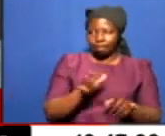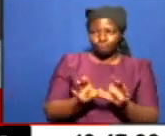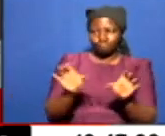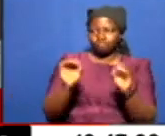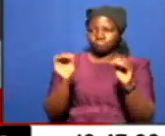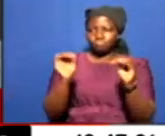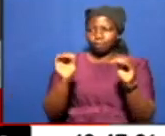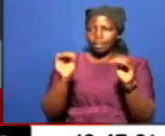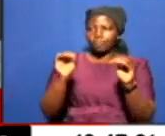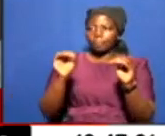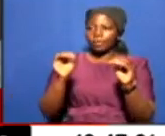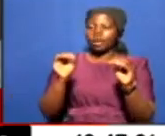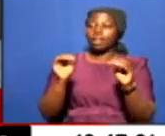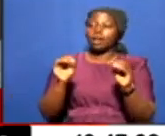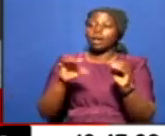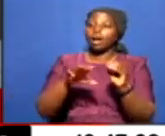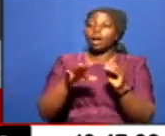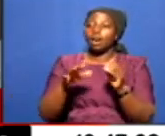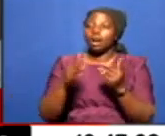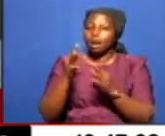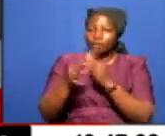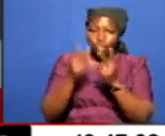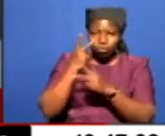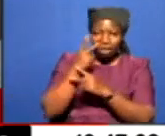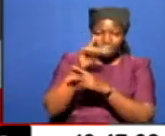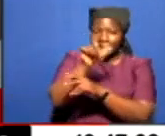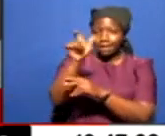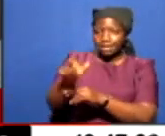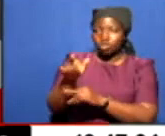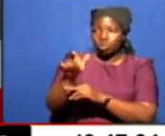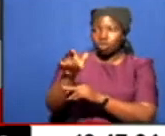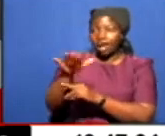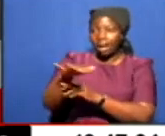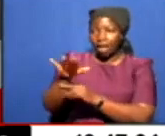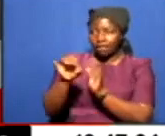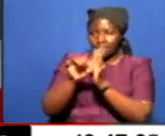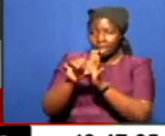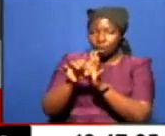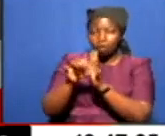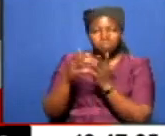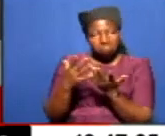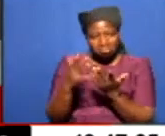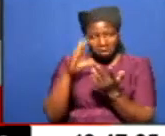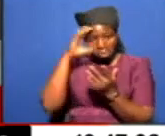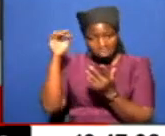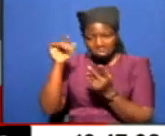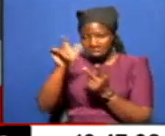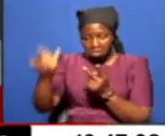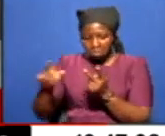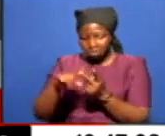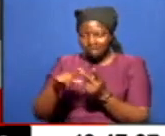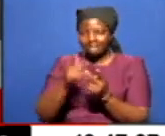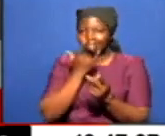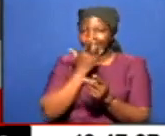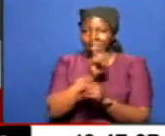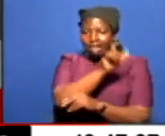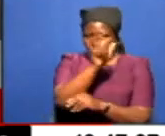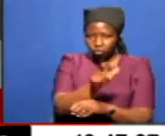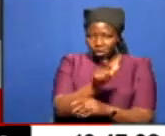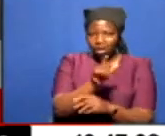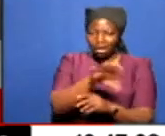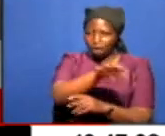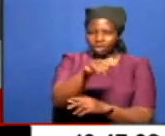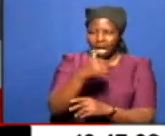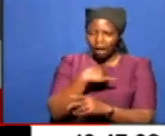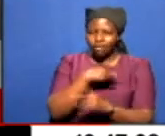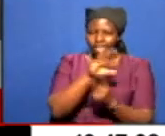of counties, and particularly looking at the regional blocks, like Jumia County, Zapuani, Lake Region Economic Block, yes. the counties have unique features that mm-hmm.